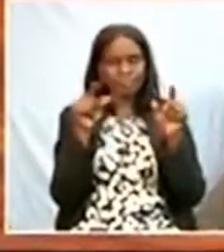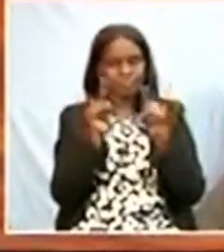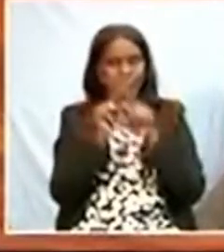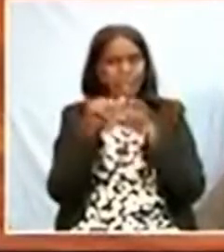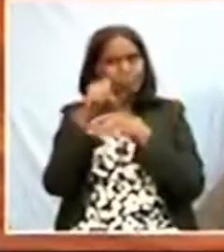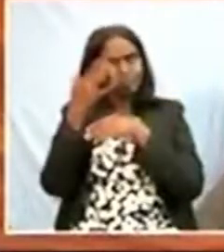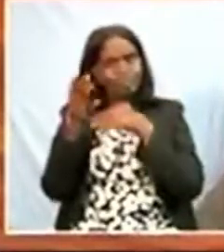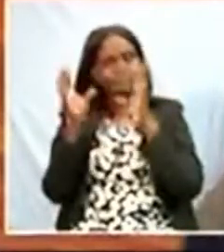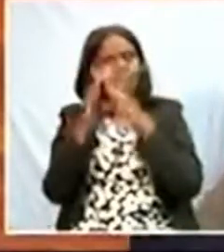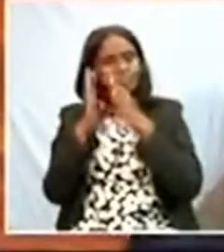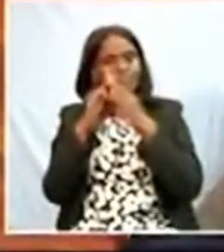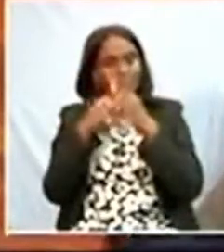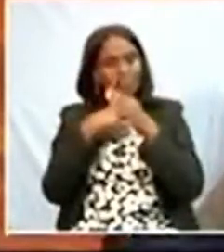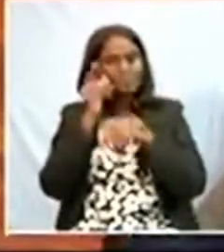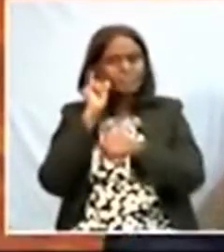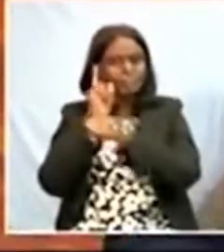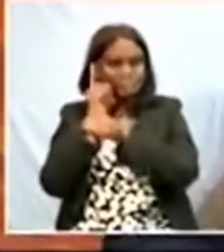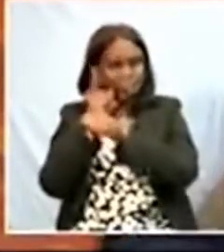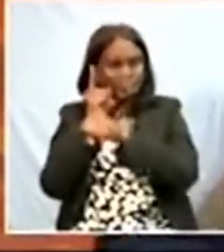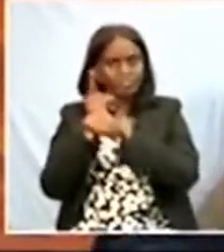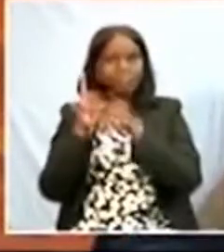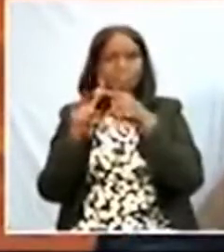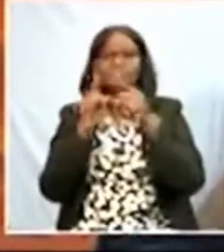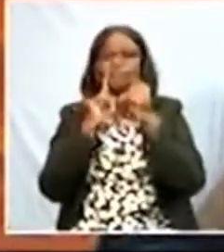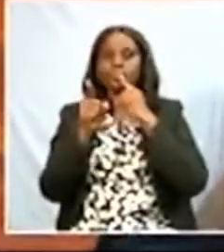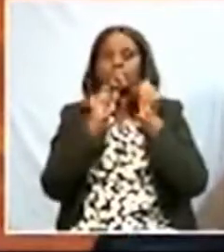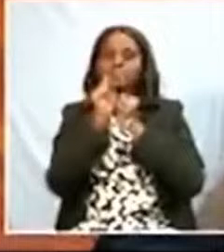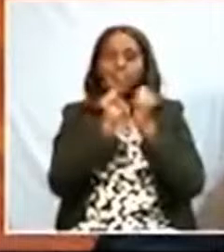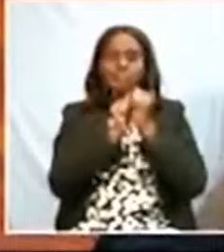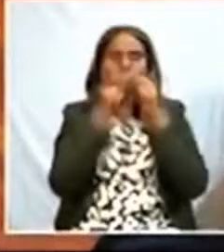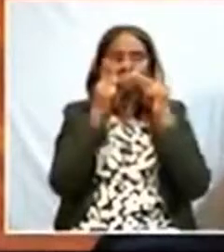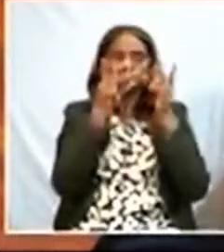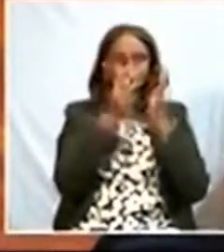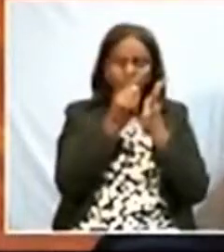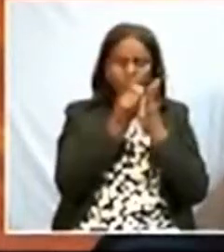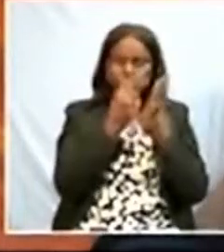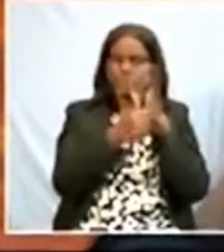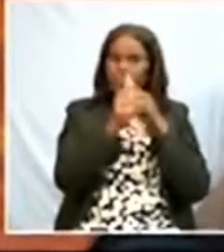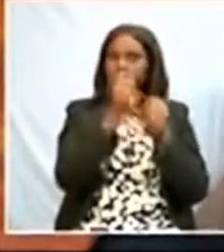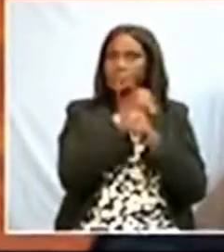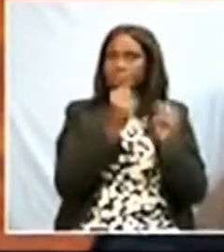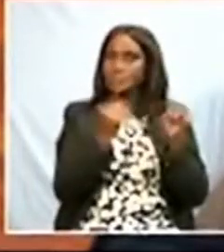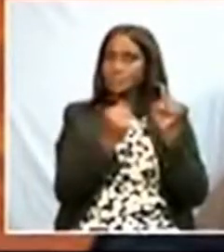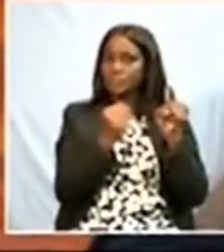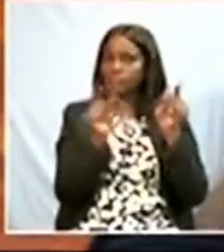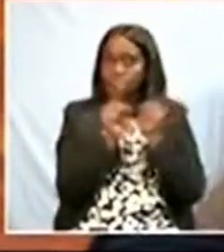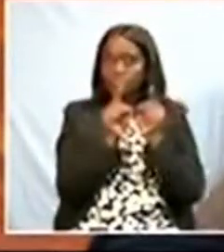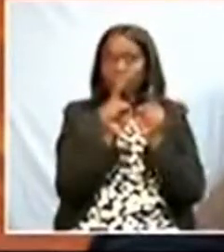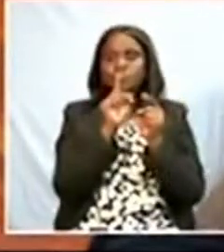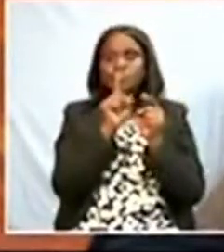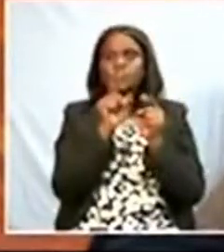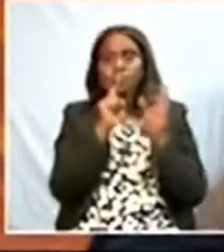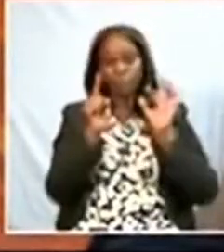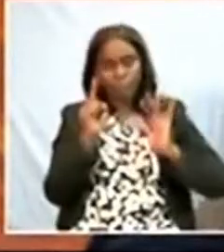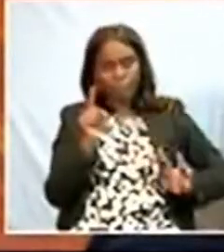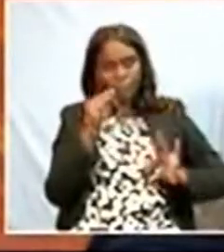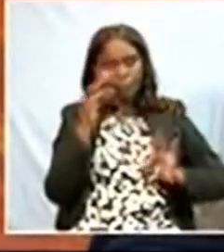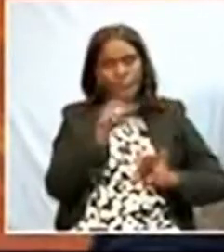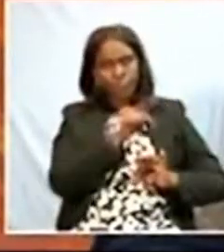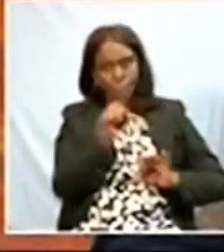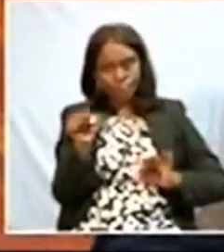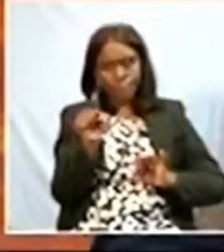meeting of caution to talk about the public funds that they're going to handle and the ultimate beneficiaries of